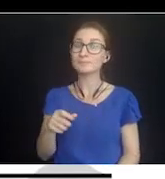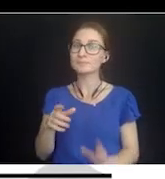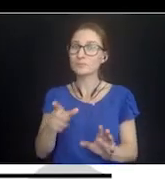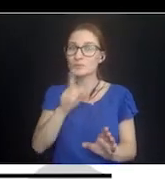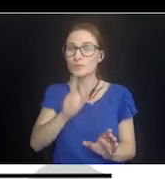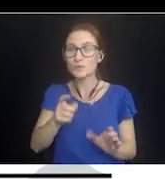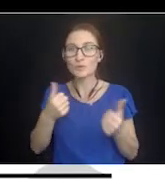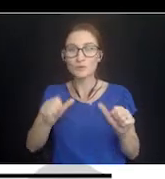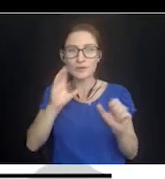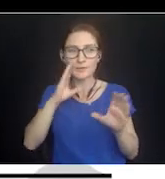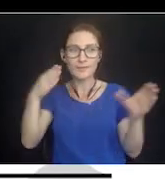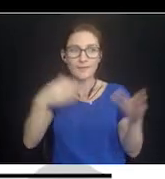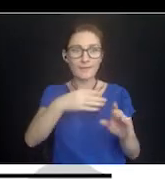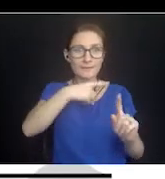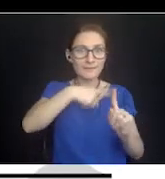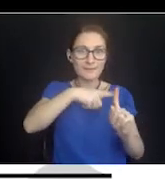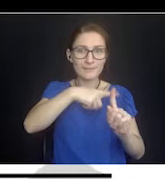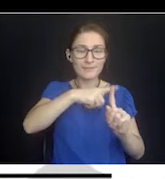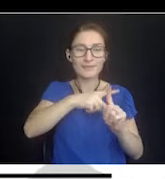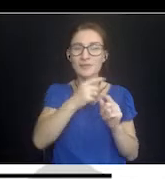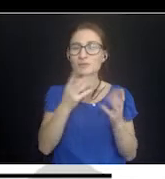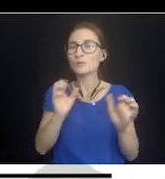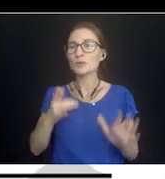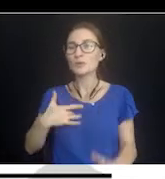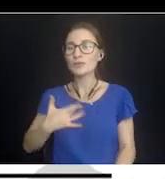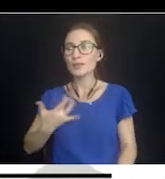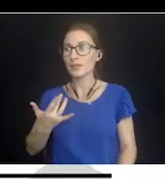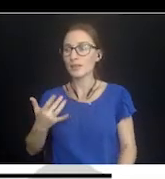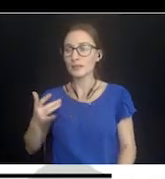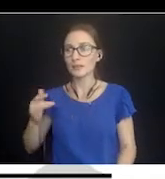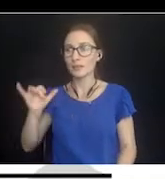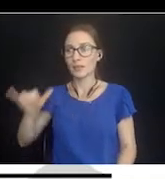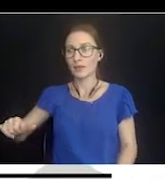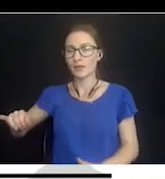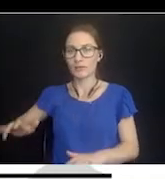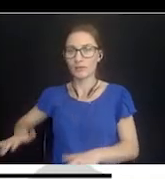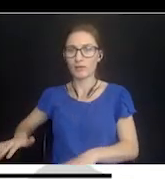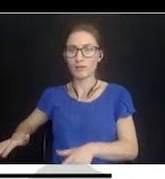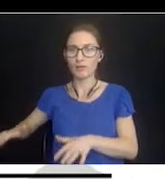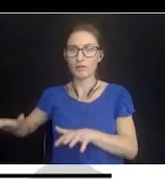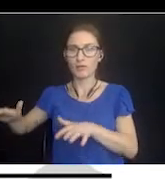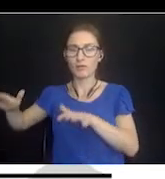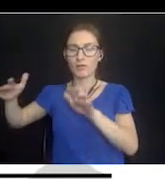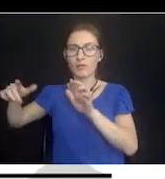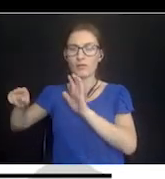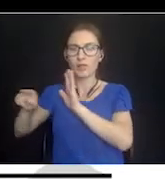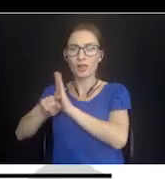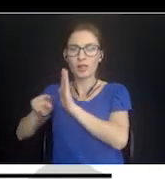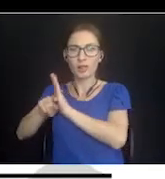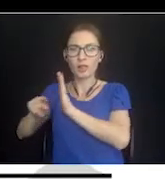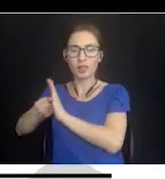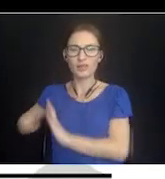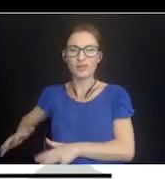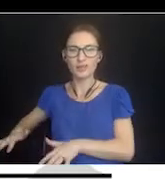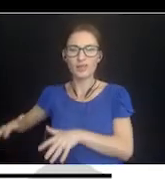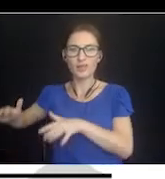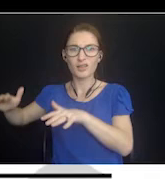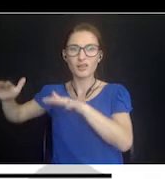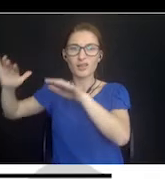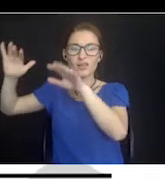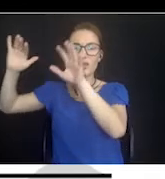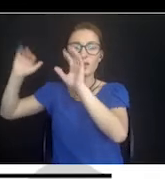life, and certainly we try to distract ourselves as much as possible to keep from feeling this kind of rising